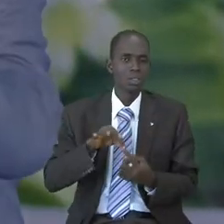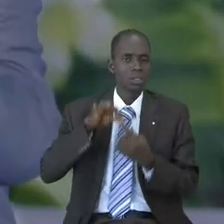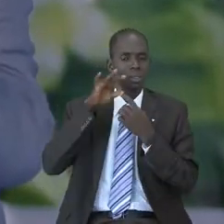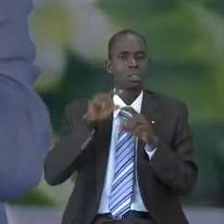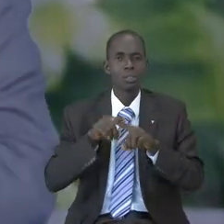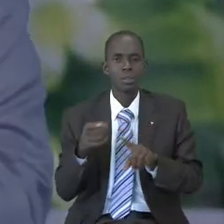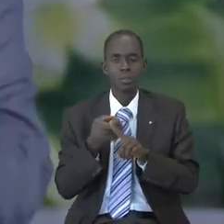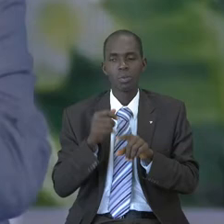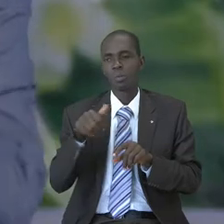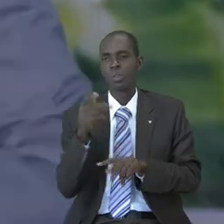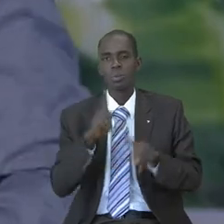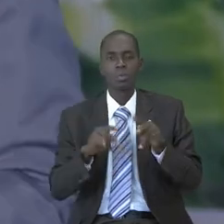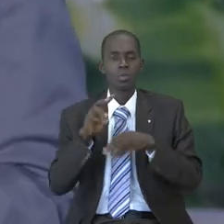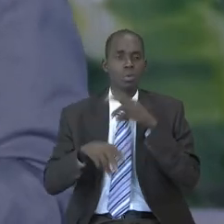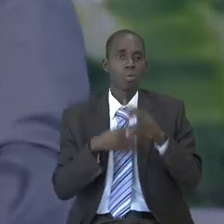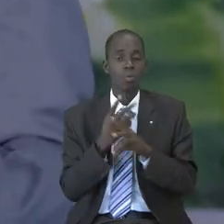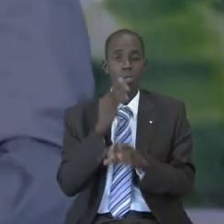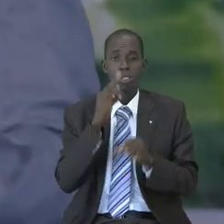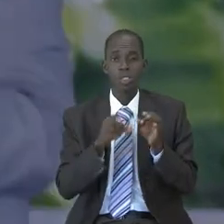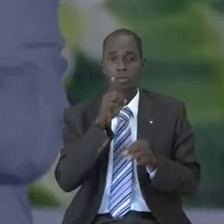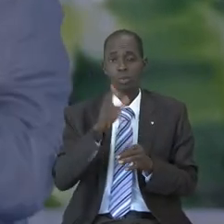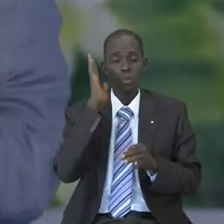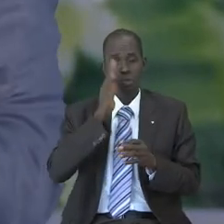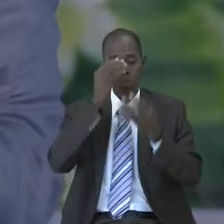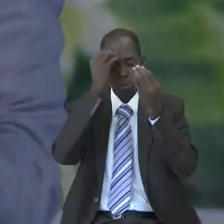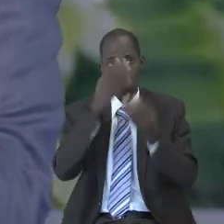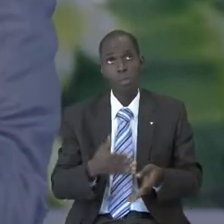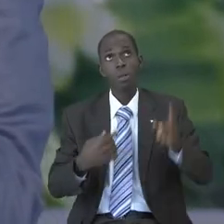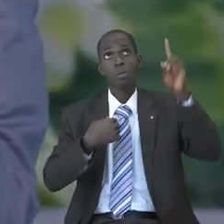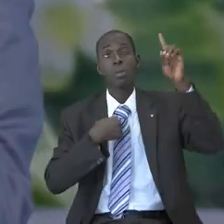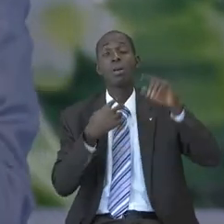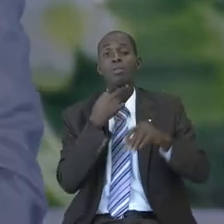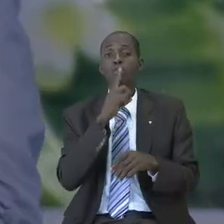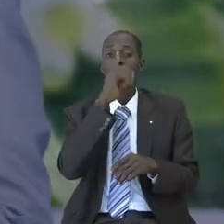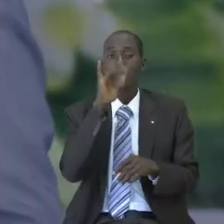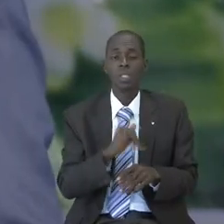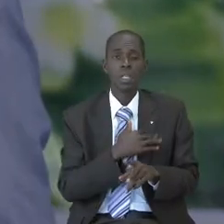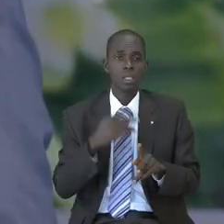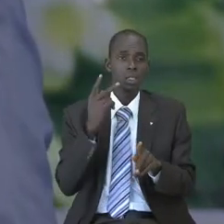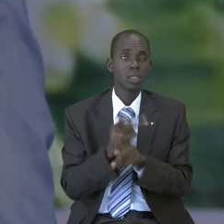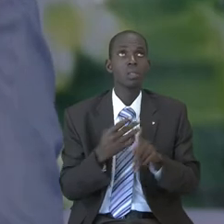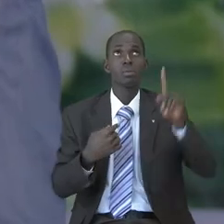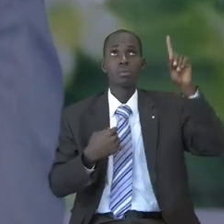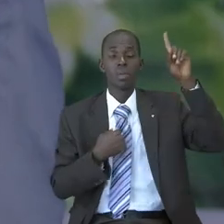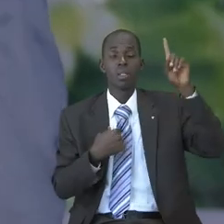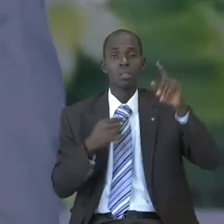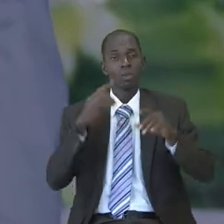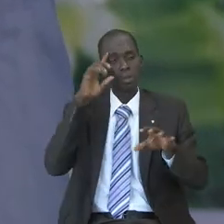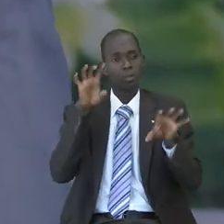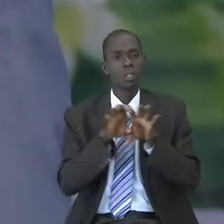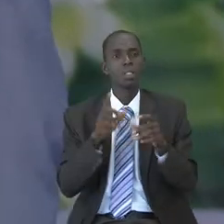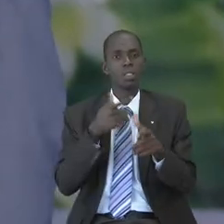world. And he says, if ye will obey my voice indeed and keep my covenant, then ye shall be